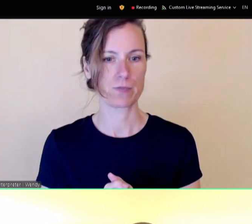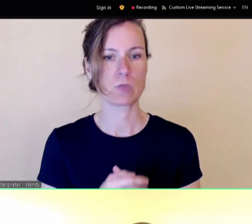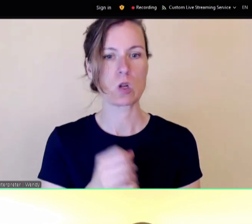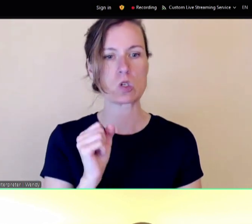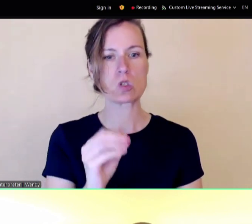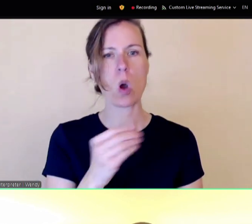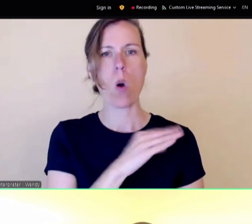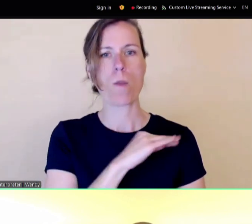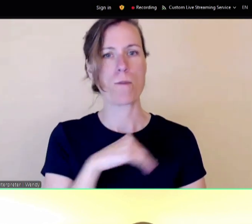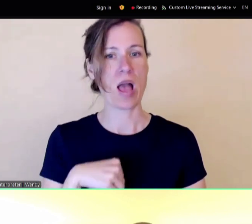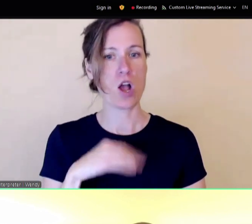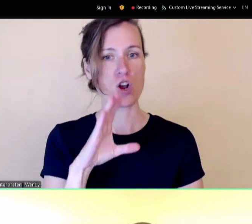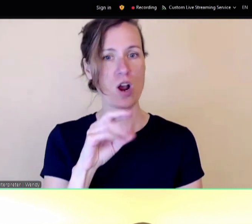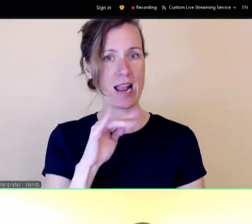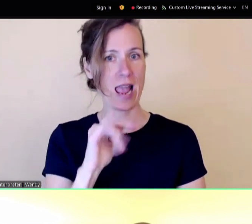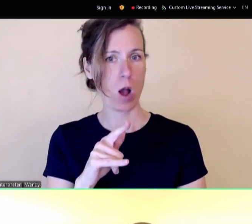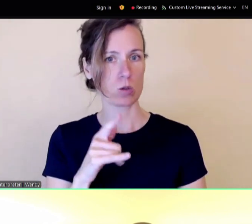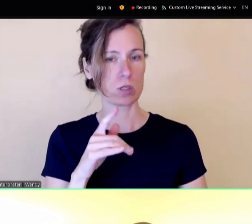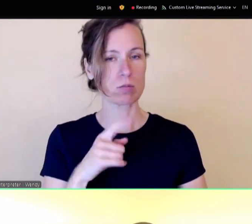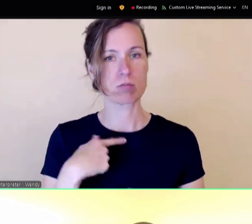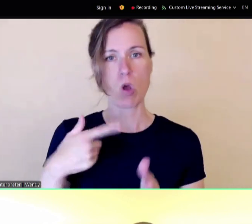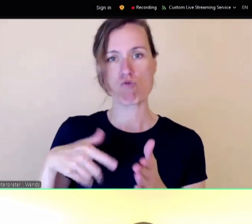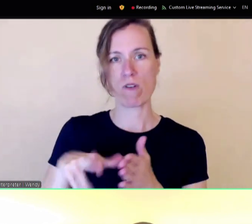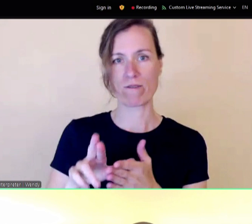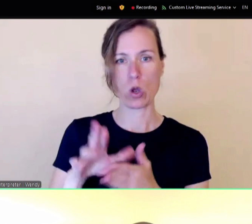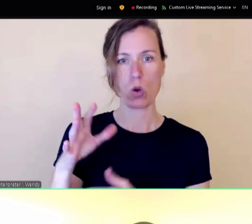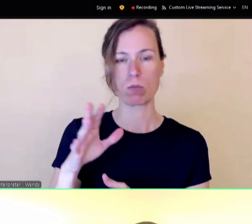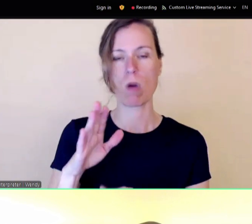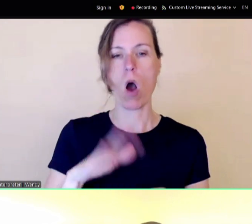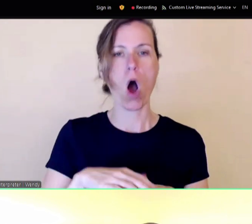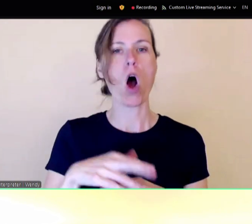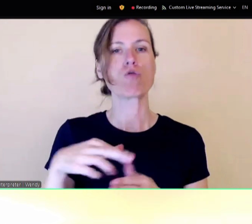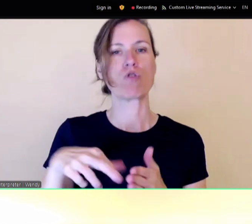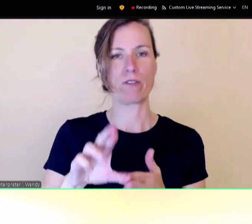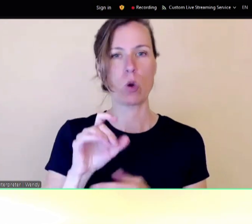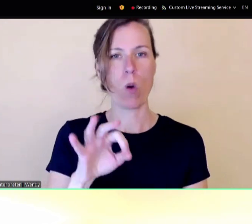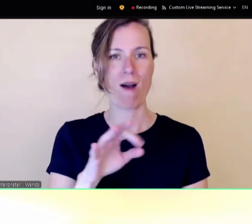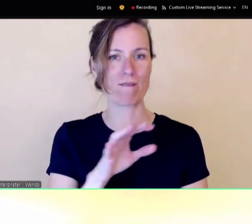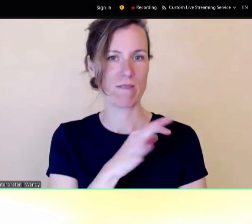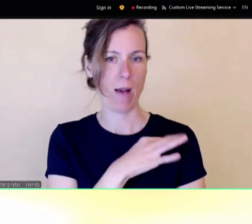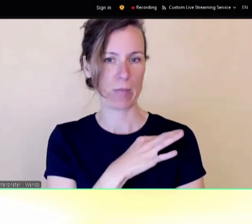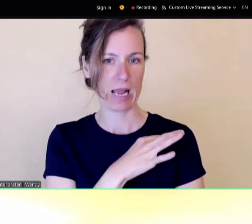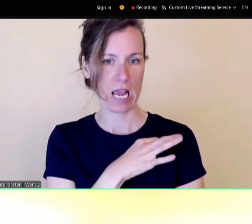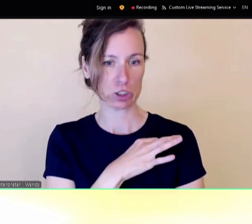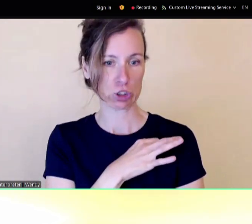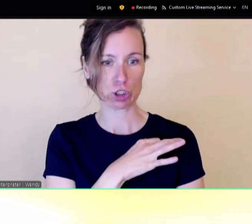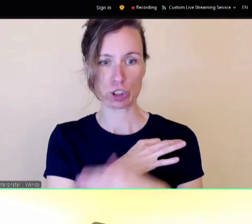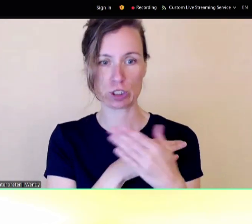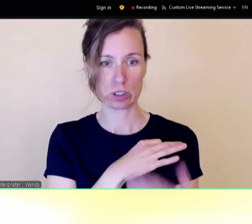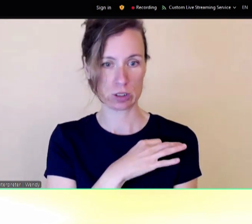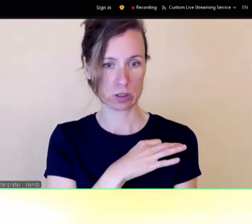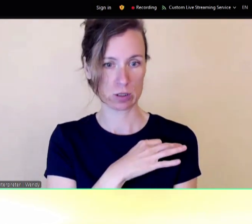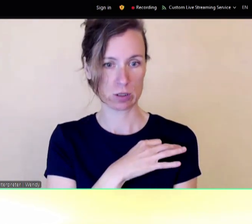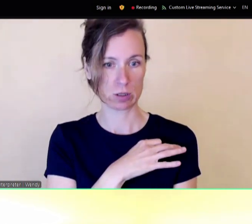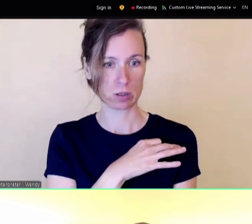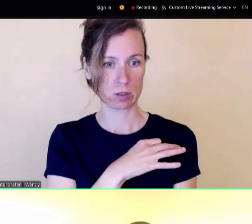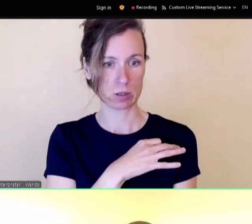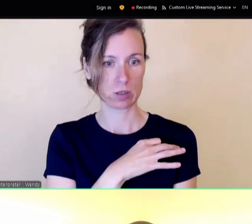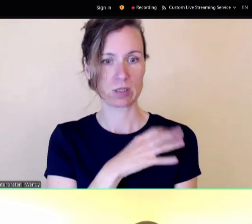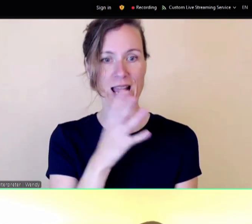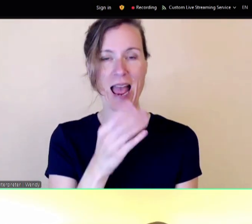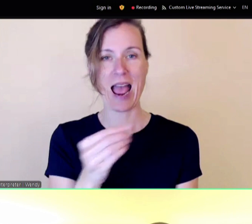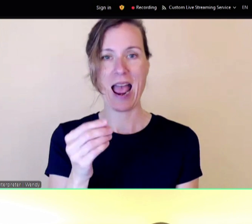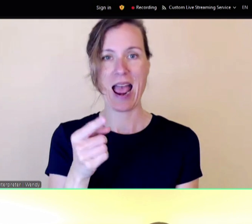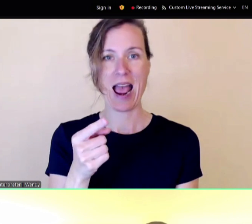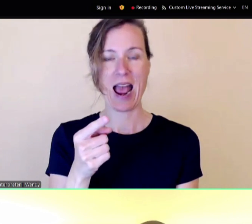review of the application and the circumstances of the request, I find no grounds to deny the special